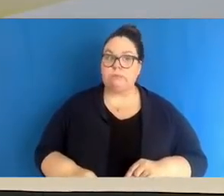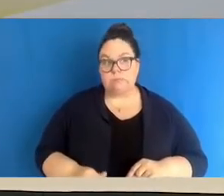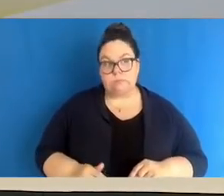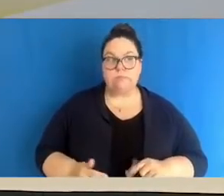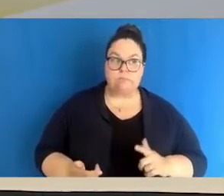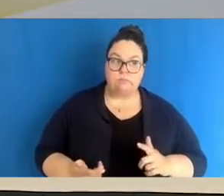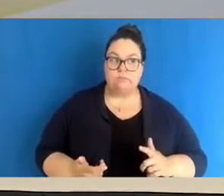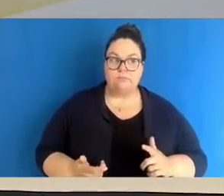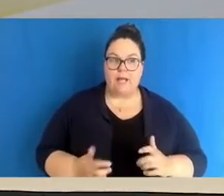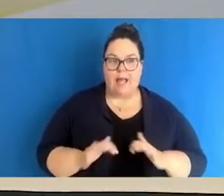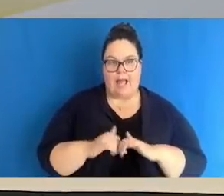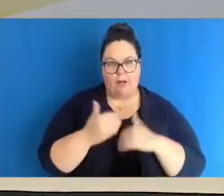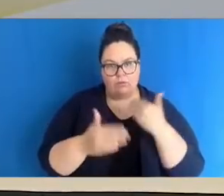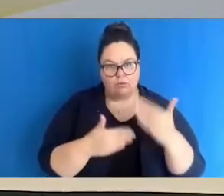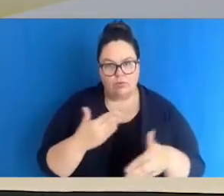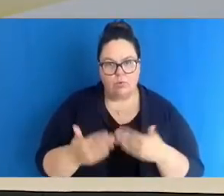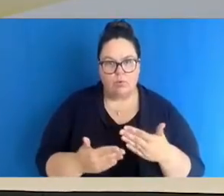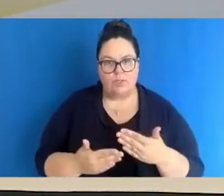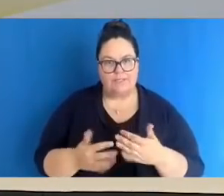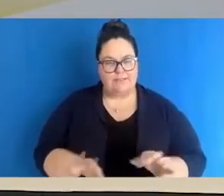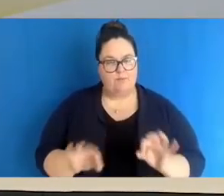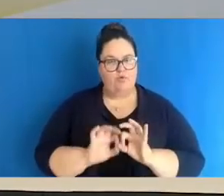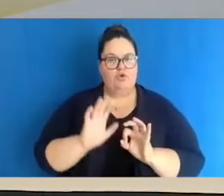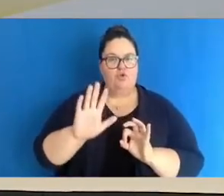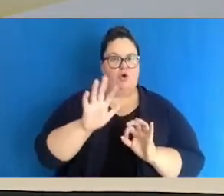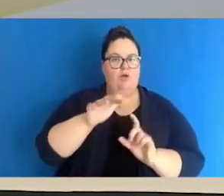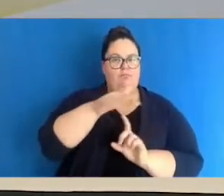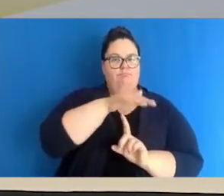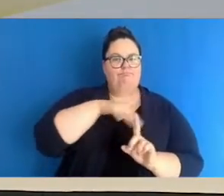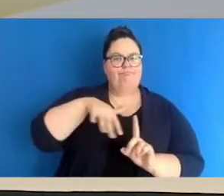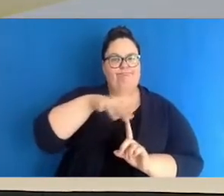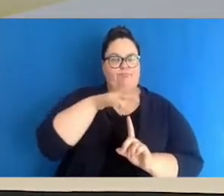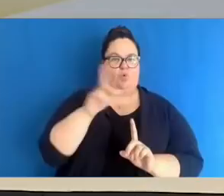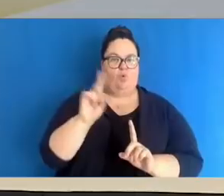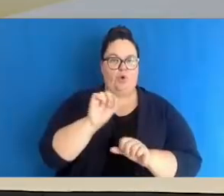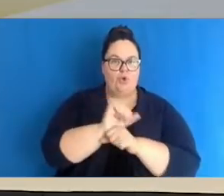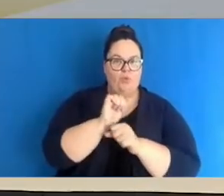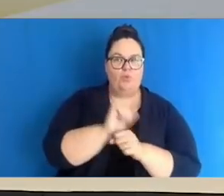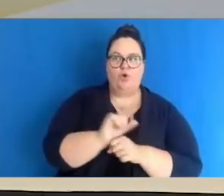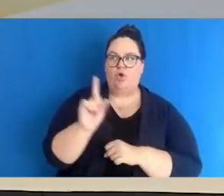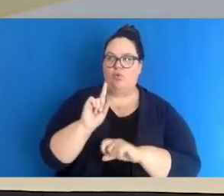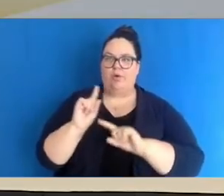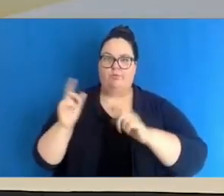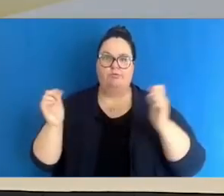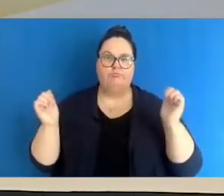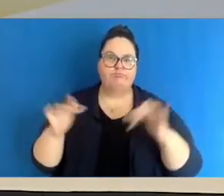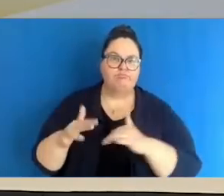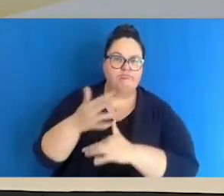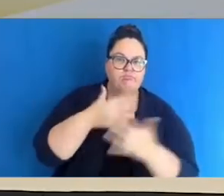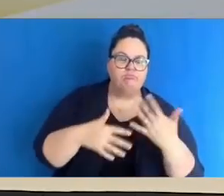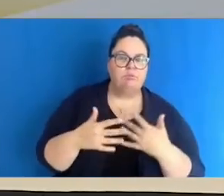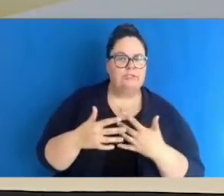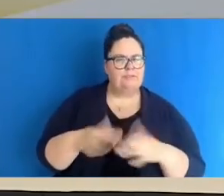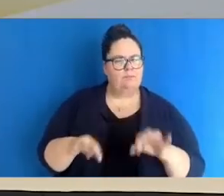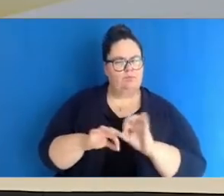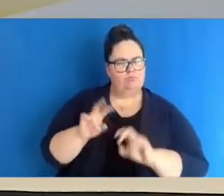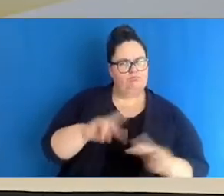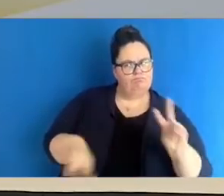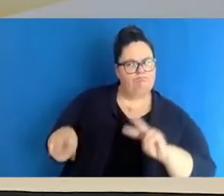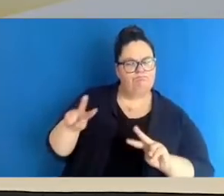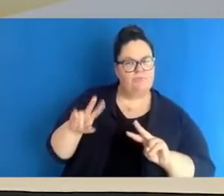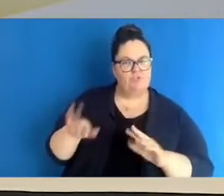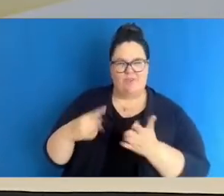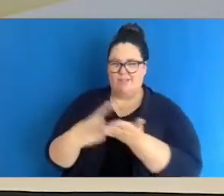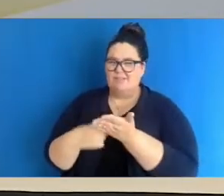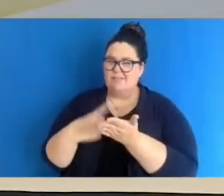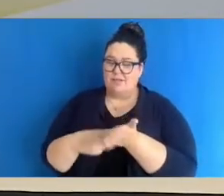for the setting that they're in. So that conversation is certainly will always be